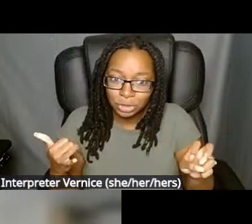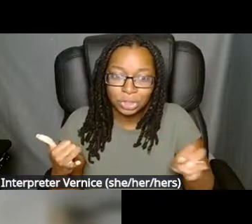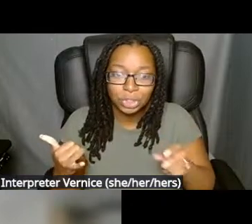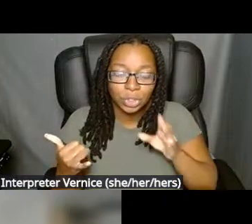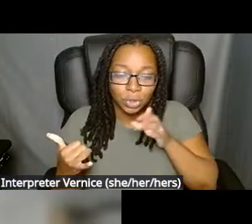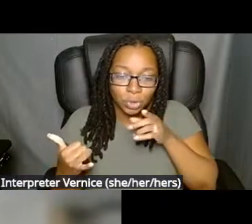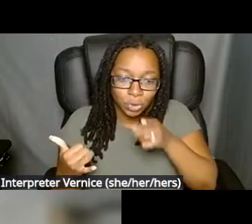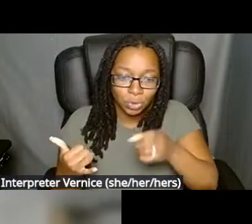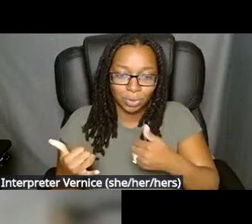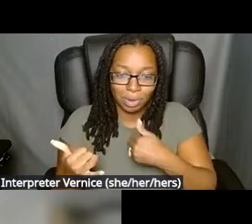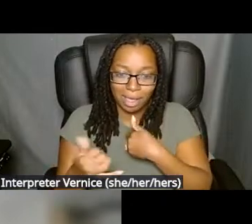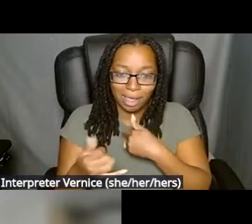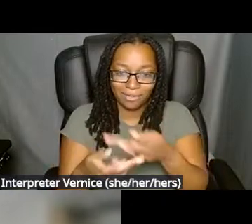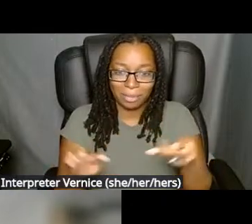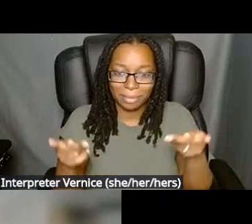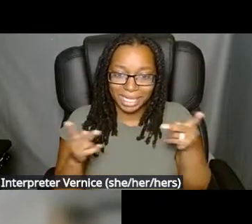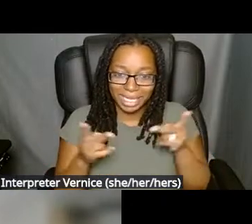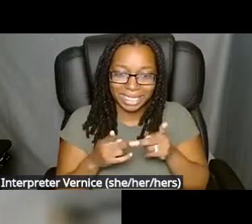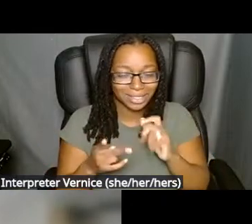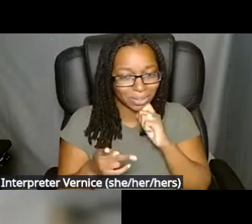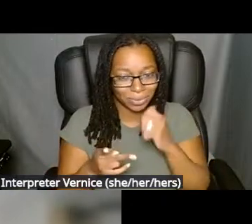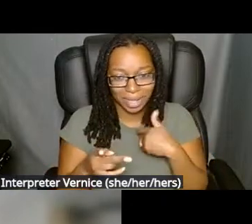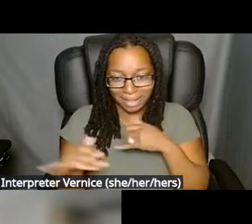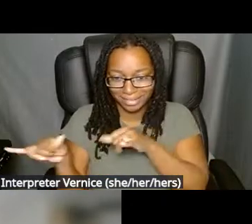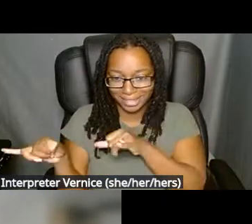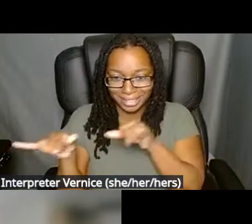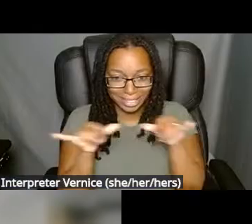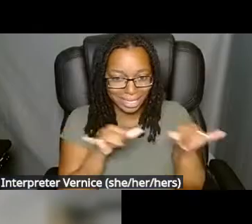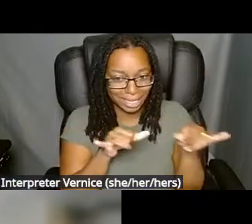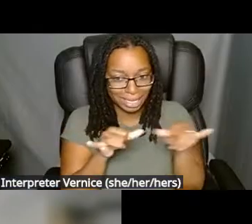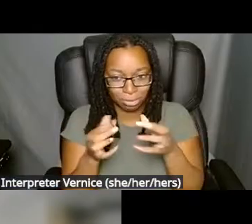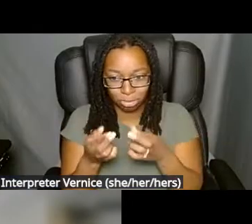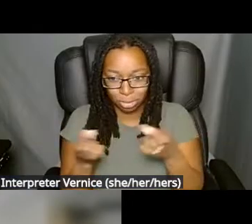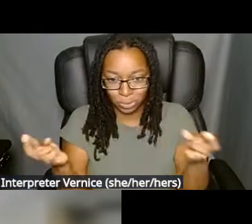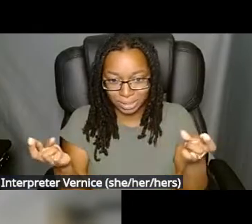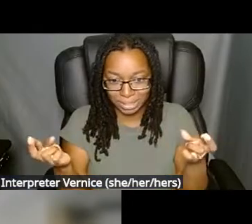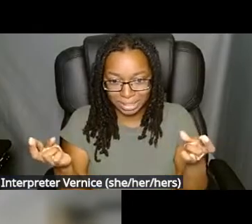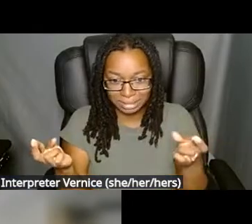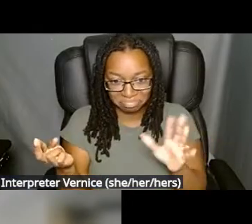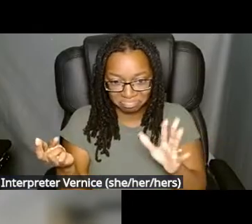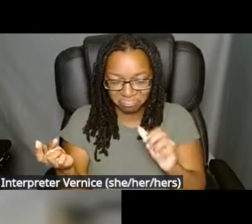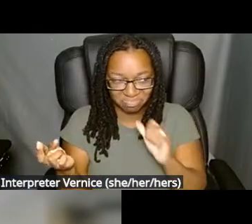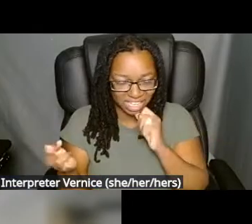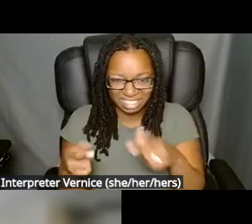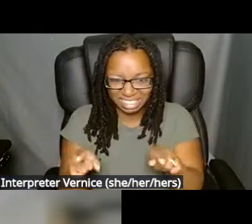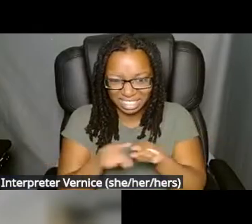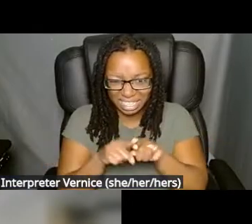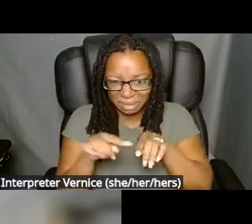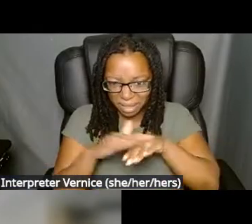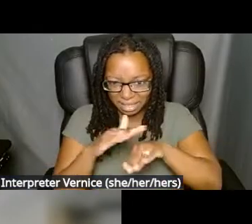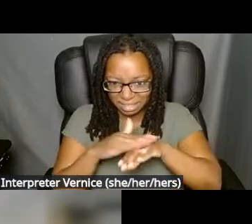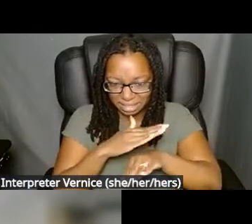same access to things, right? Typical example, I worked in a place where